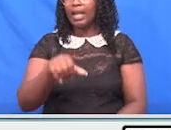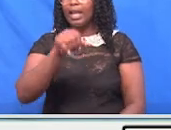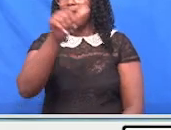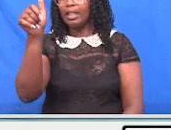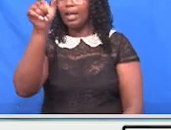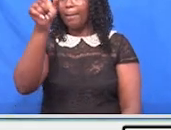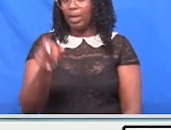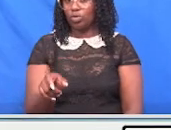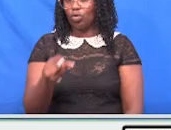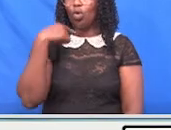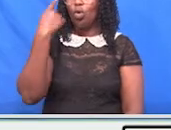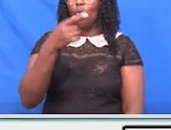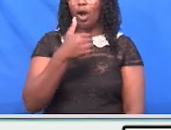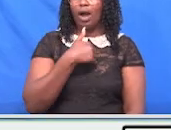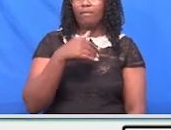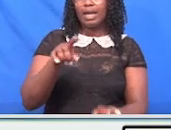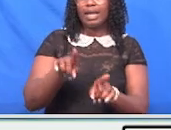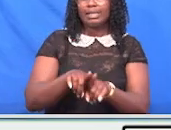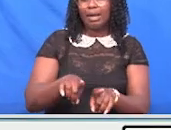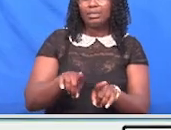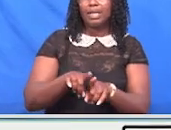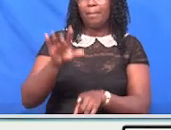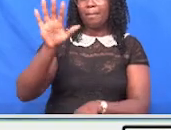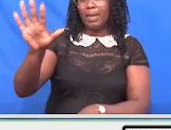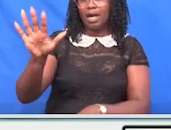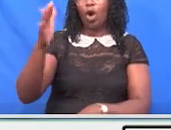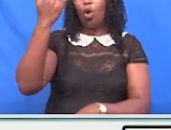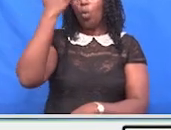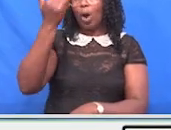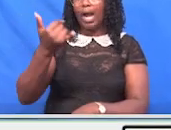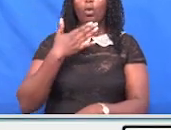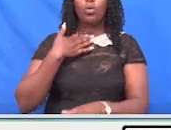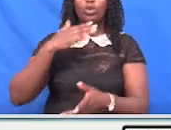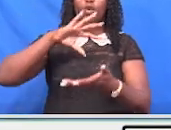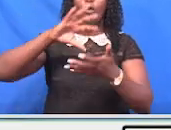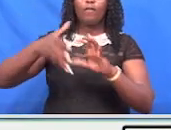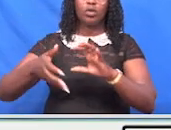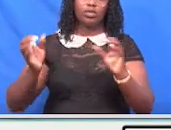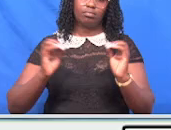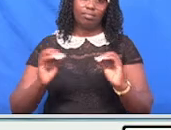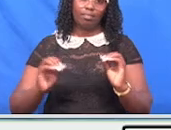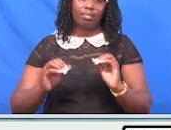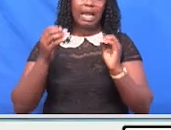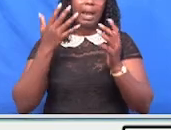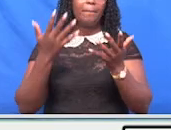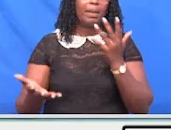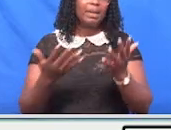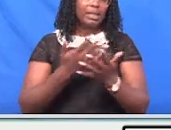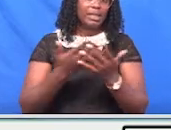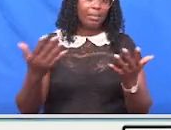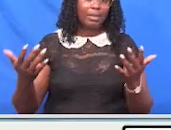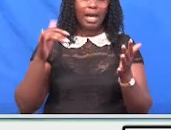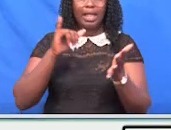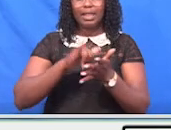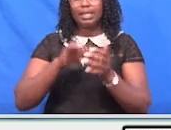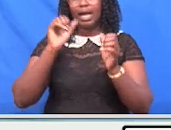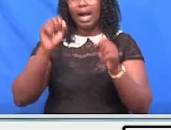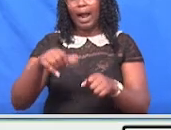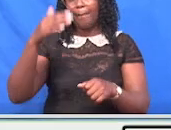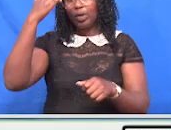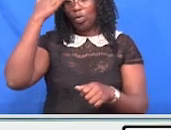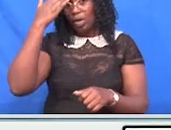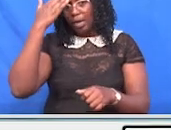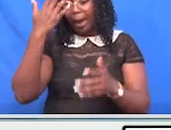we do not cause confusion in the market. So anything that is either identical, so that means Nyaringita itself,